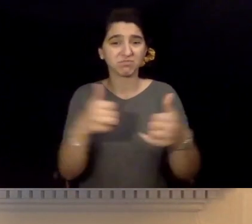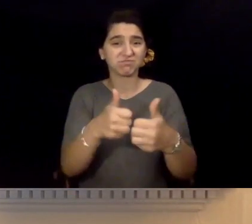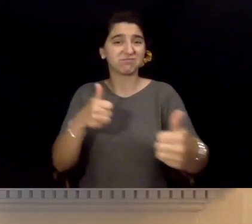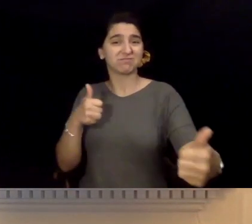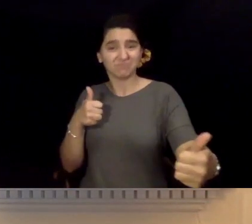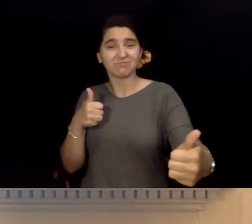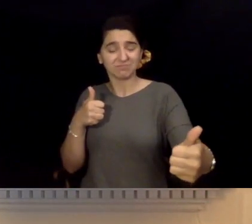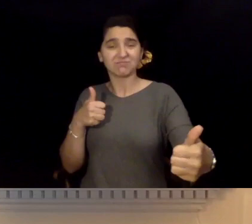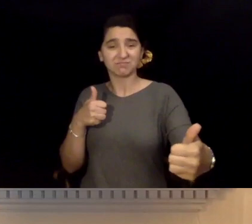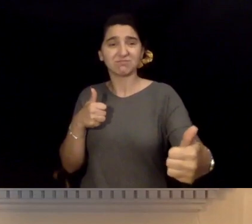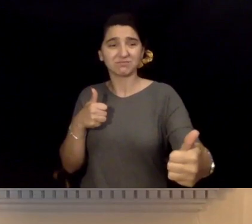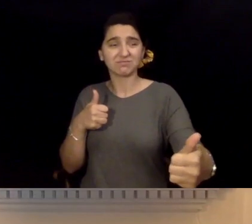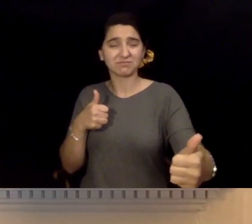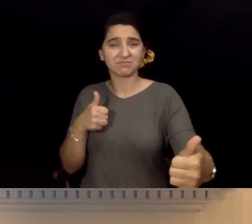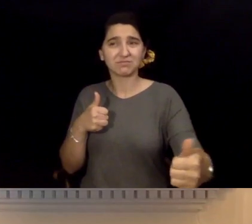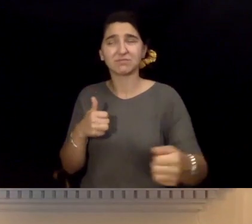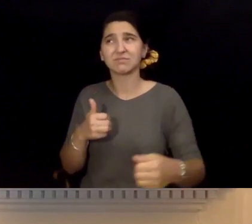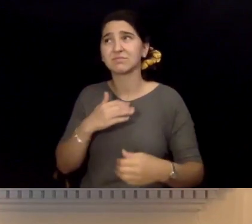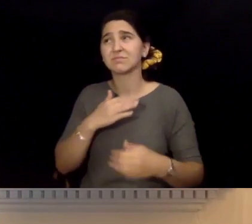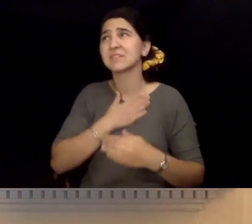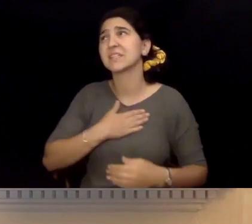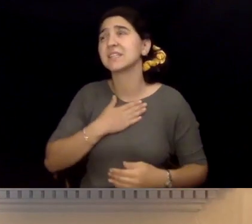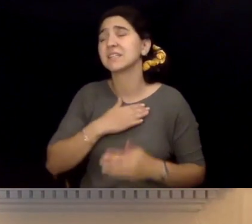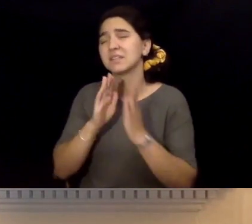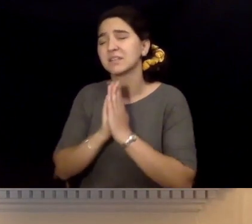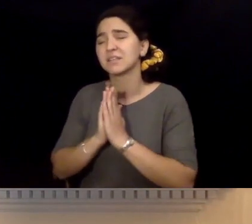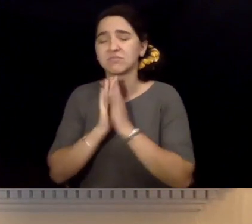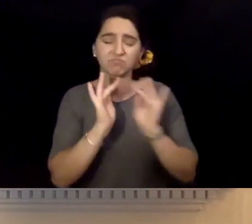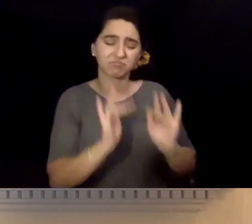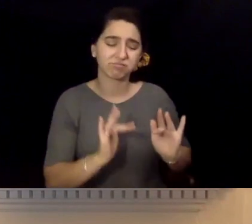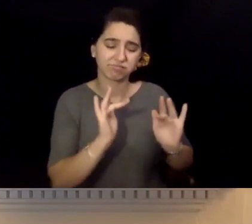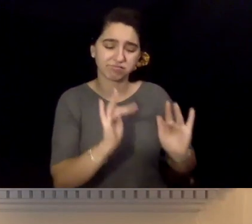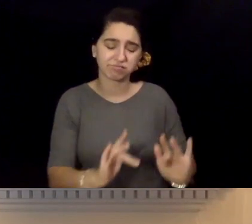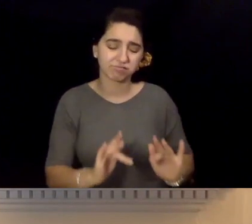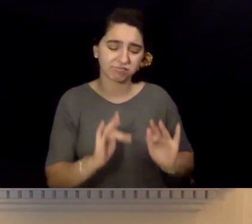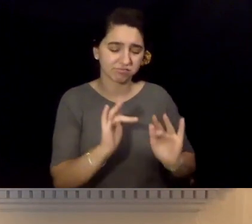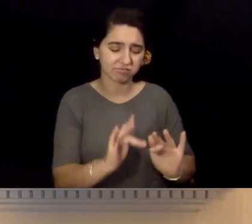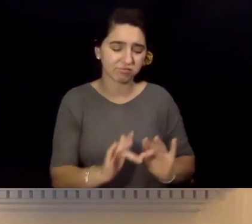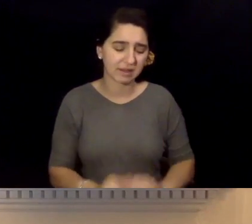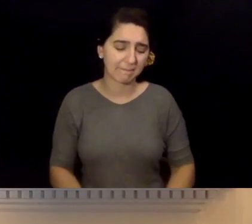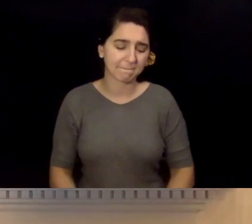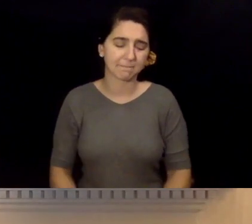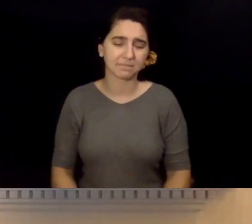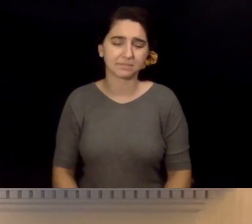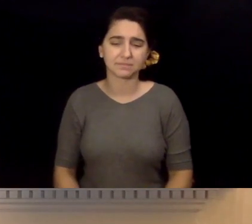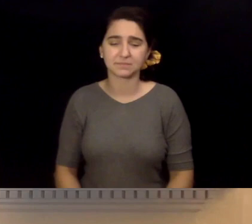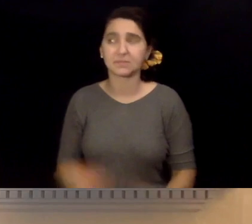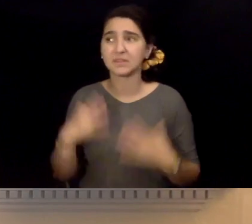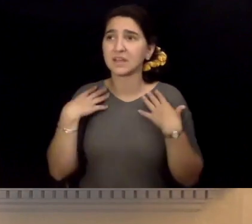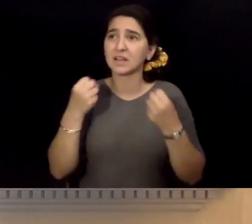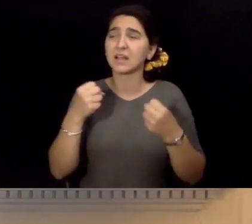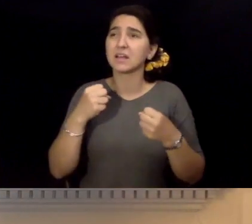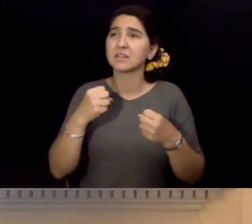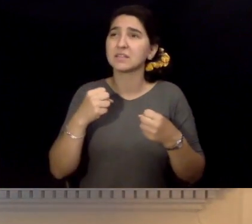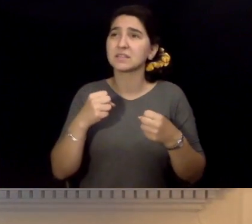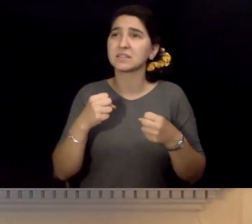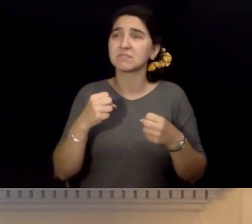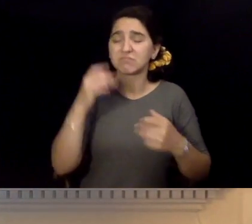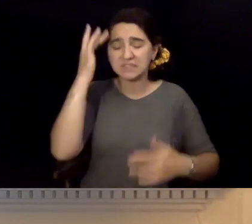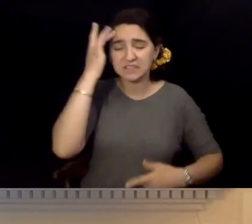centers and plead for your mercy. Heal us in the ways and places that we are sick and